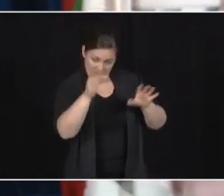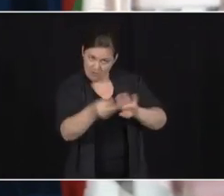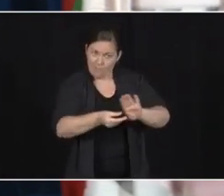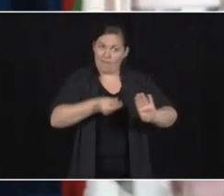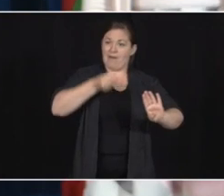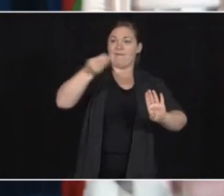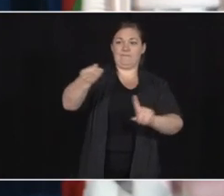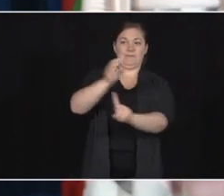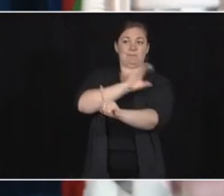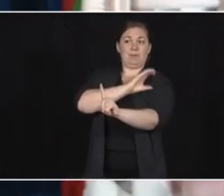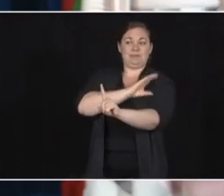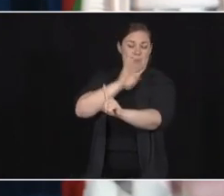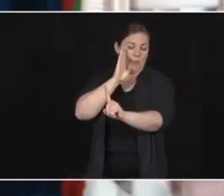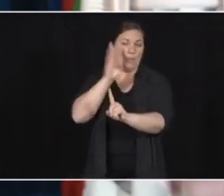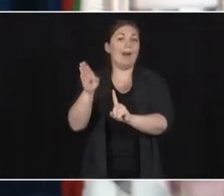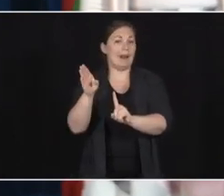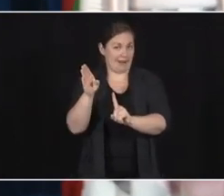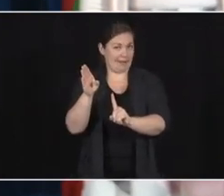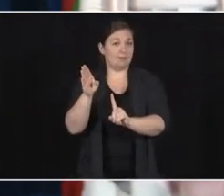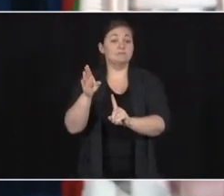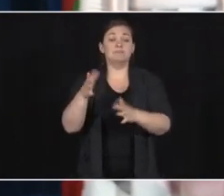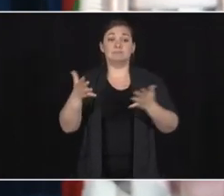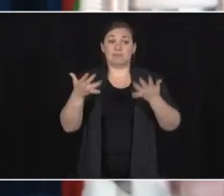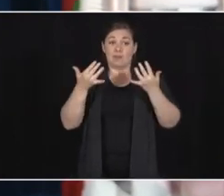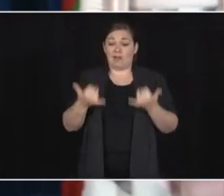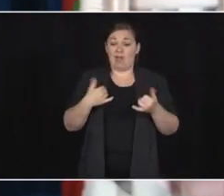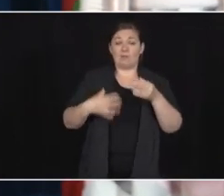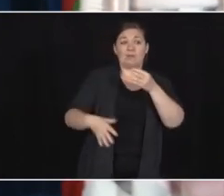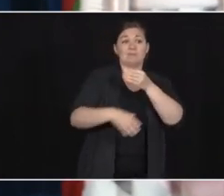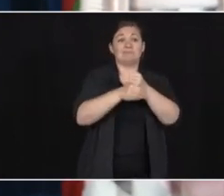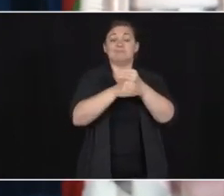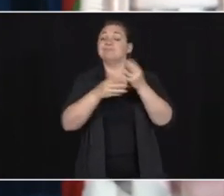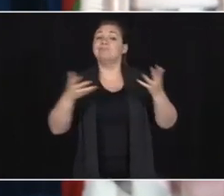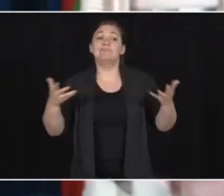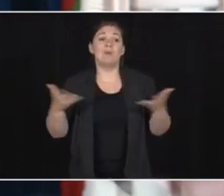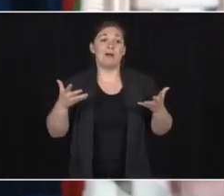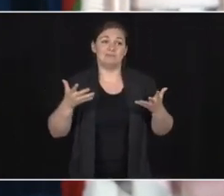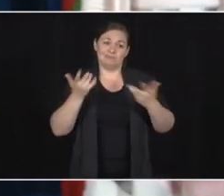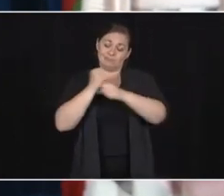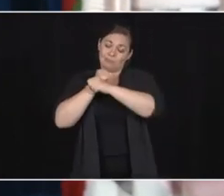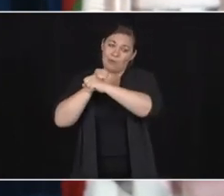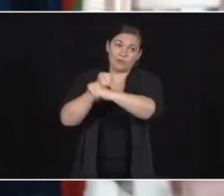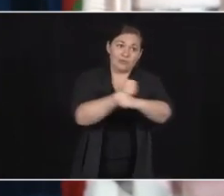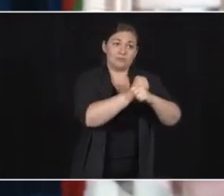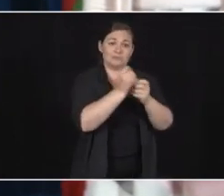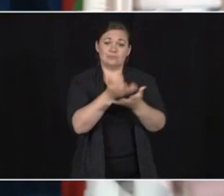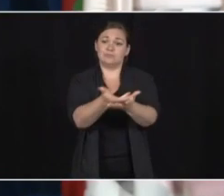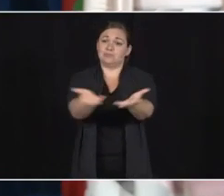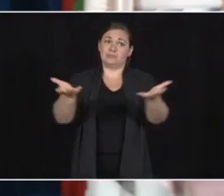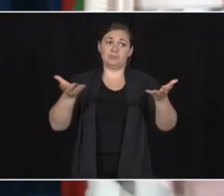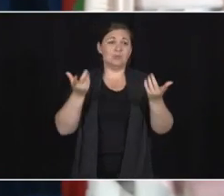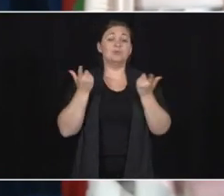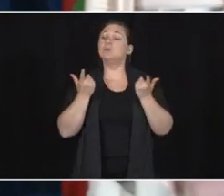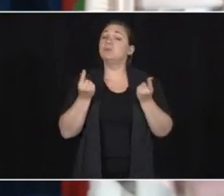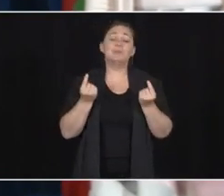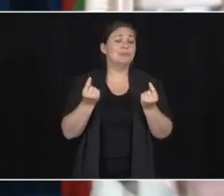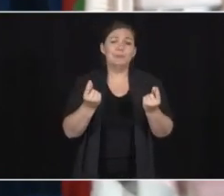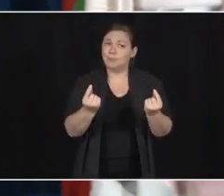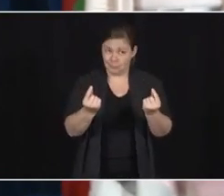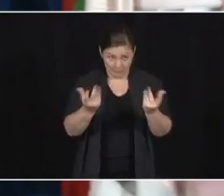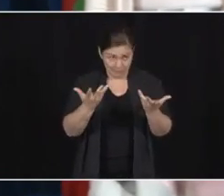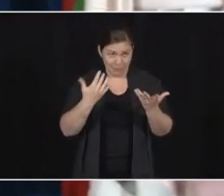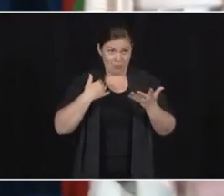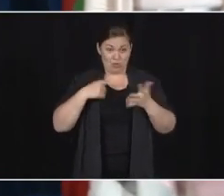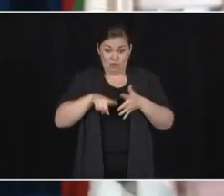now we're taking further steps to protect our most vulnerable. Effective immediately, we have begun